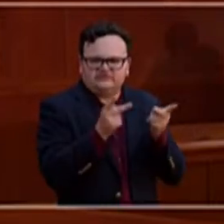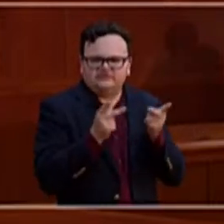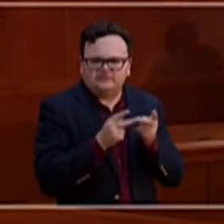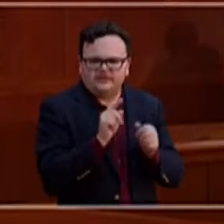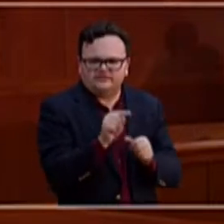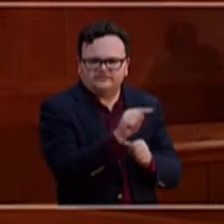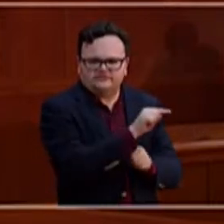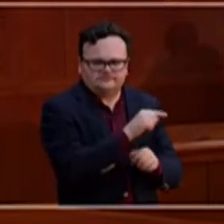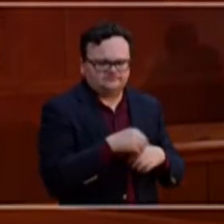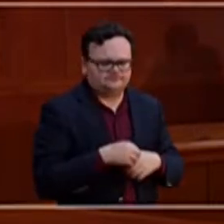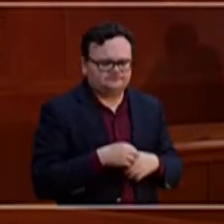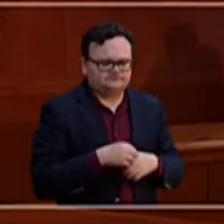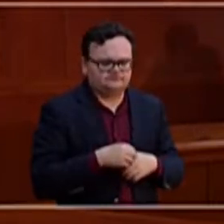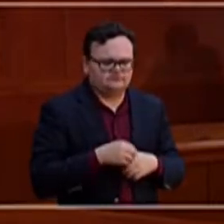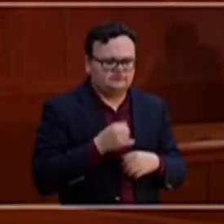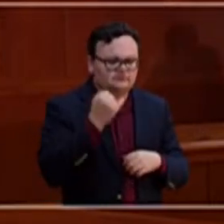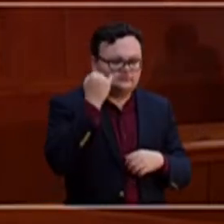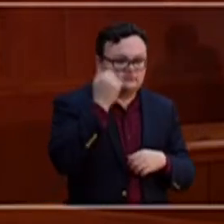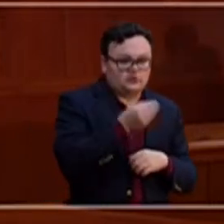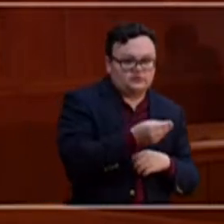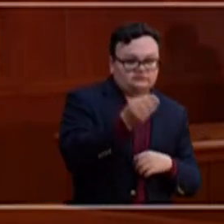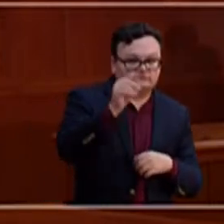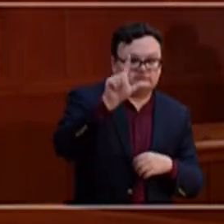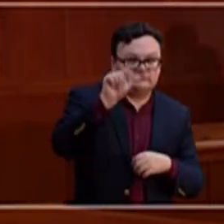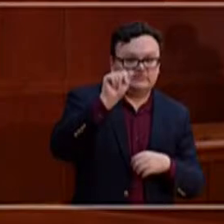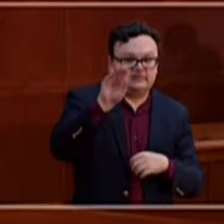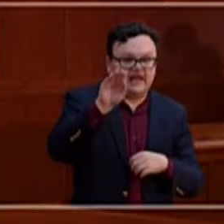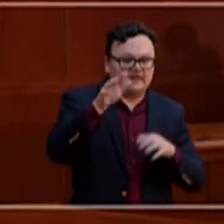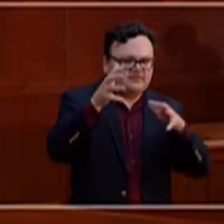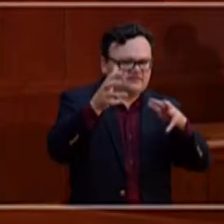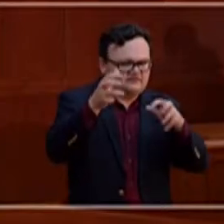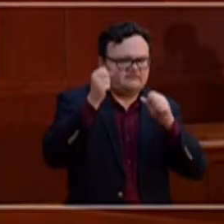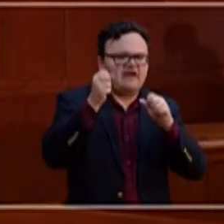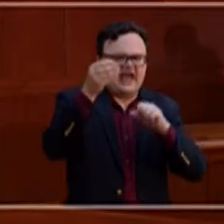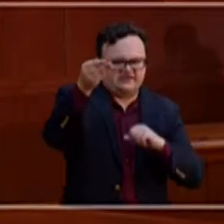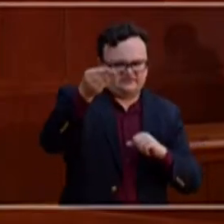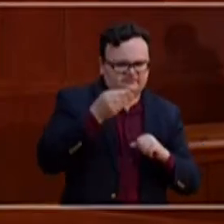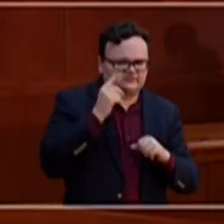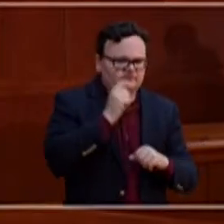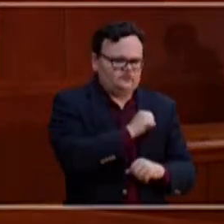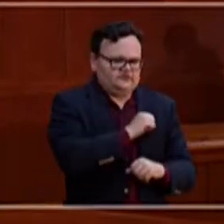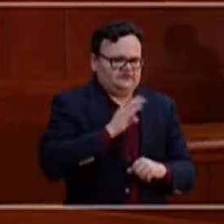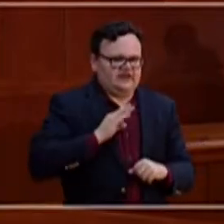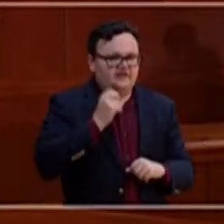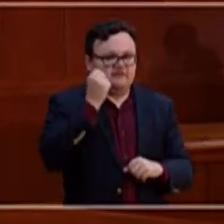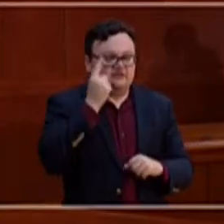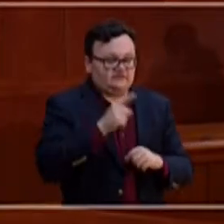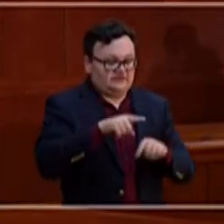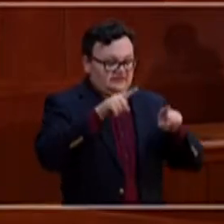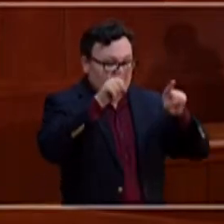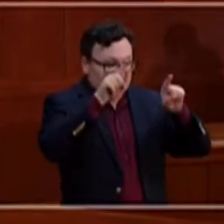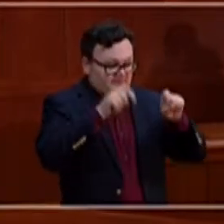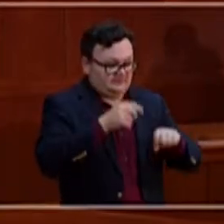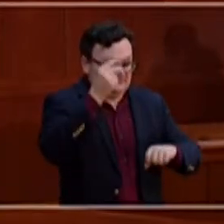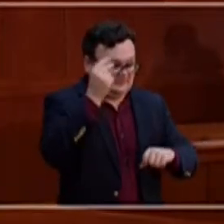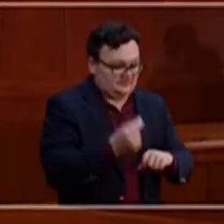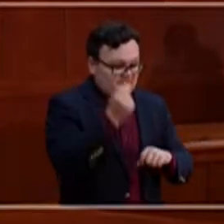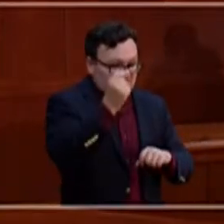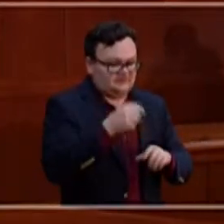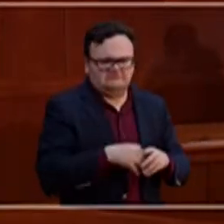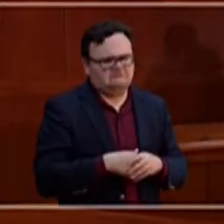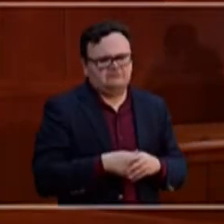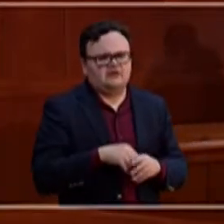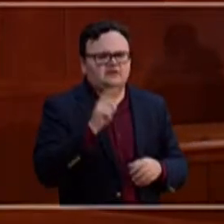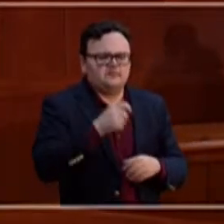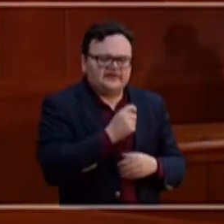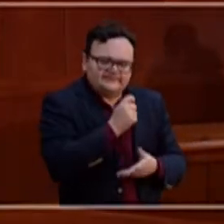lab who turns it around relatively quickly for us with the staff, but it's not an instant test. I mean, they swab, they mail it, and then we usually get